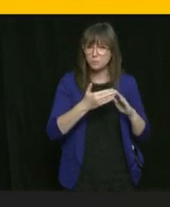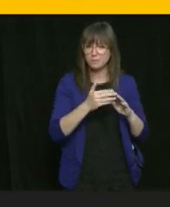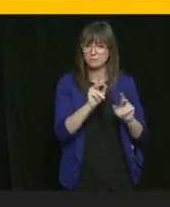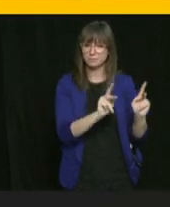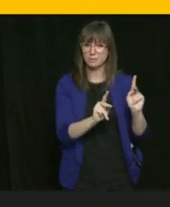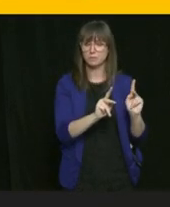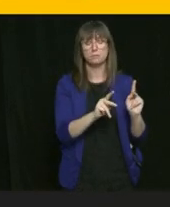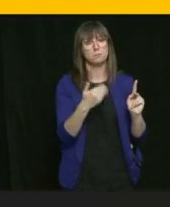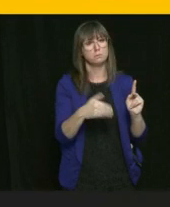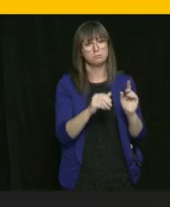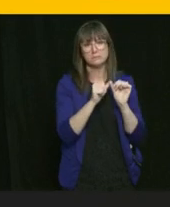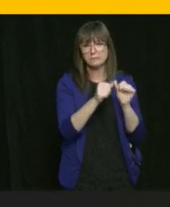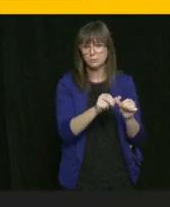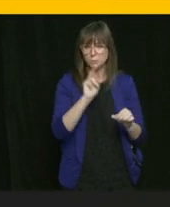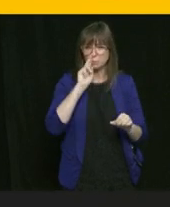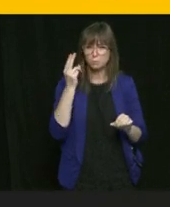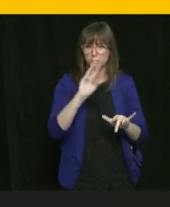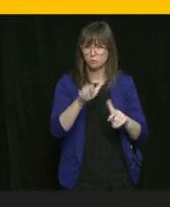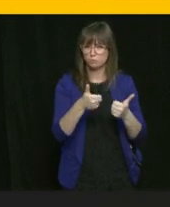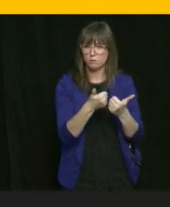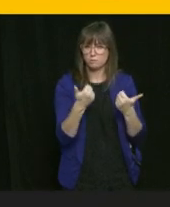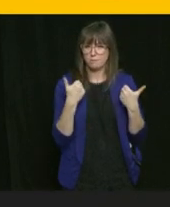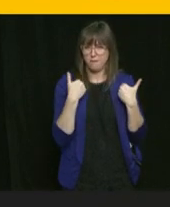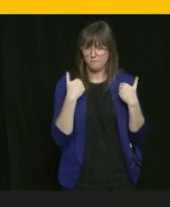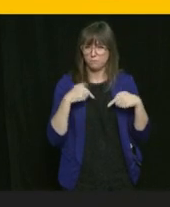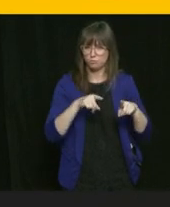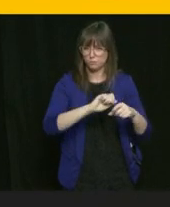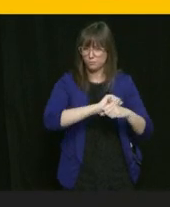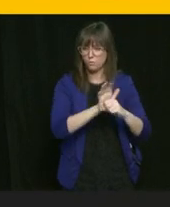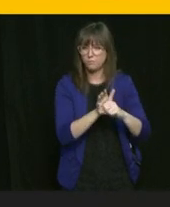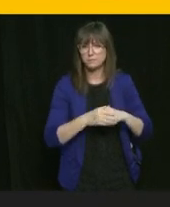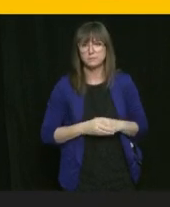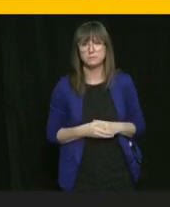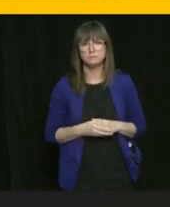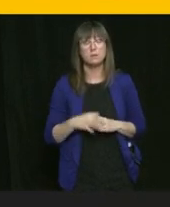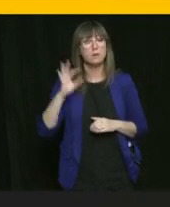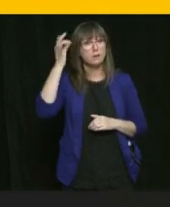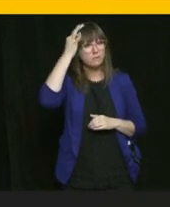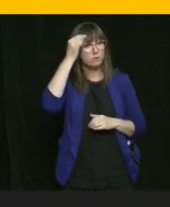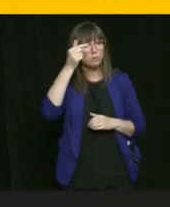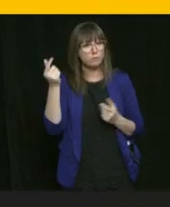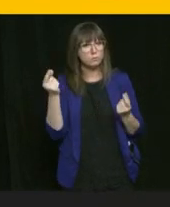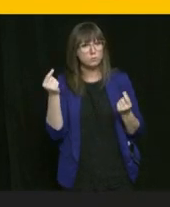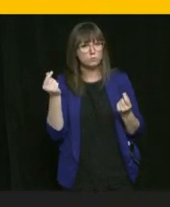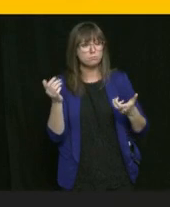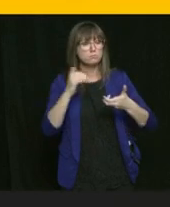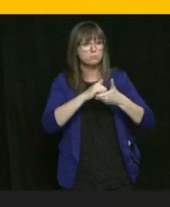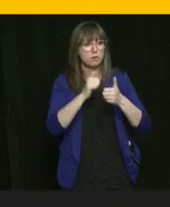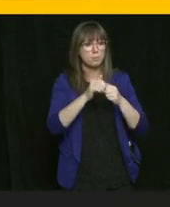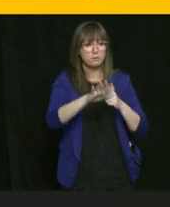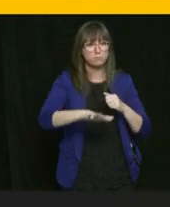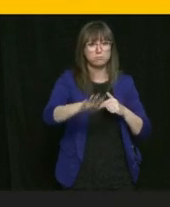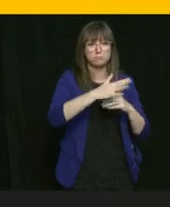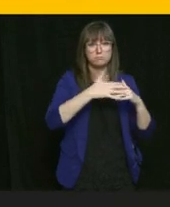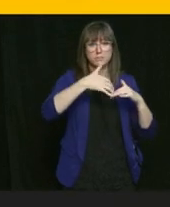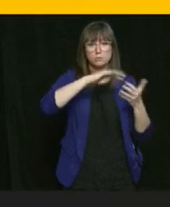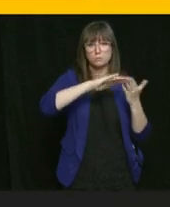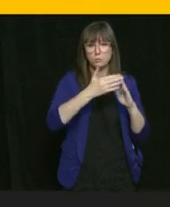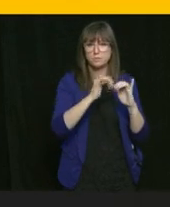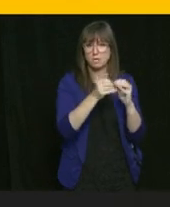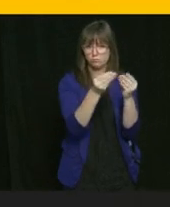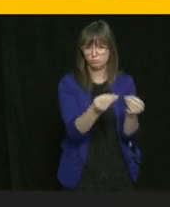continue to face unique challenges during this pandemic. Our government is working in partnership with communities to address that